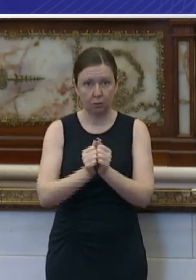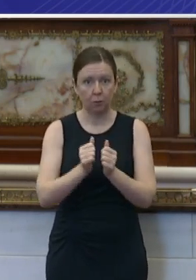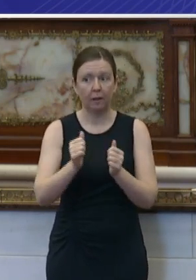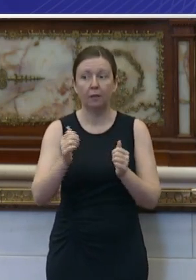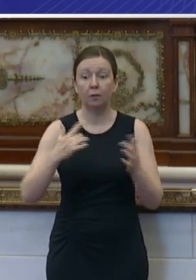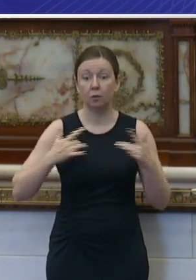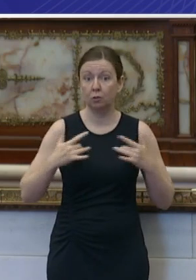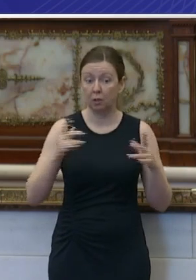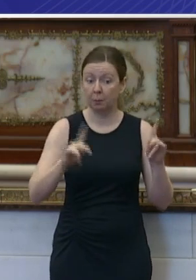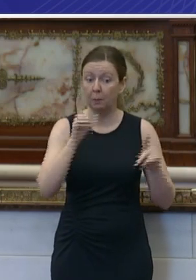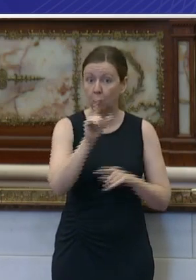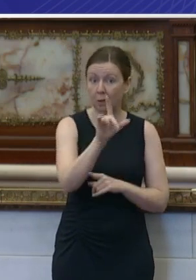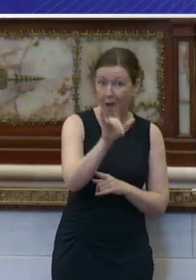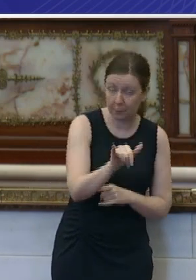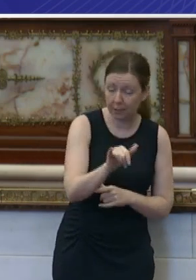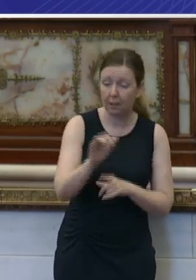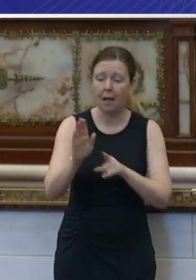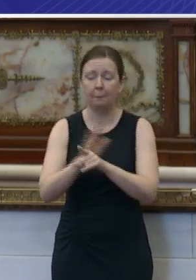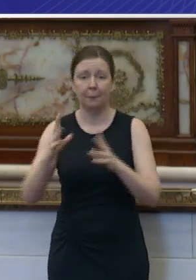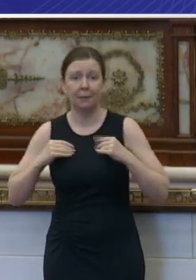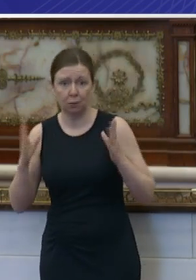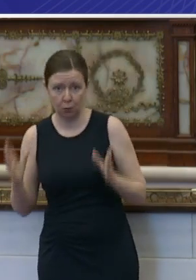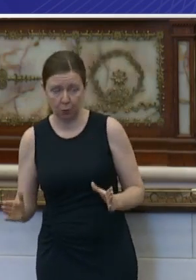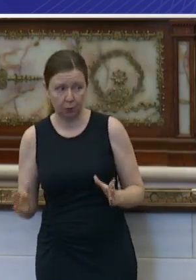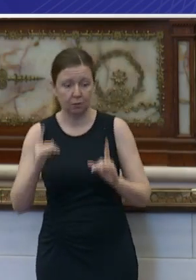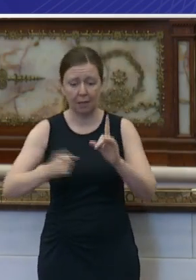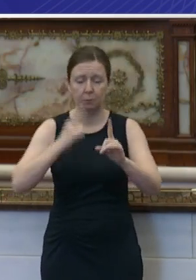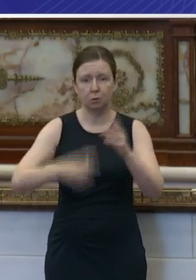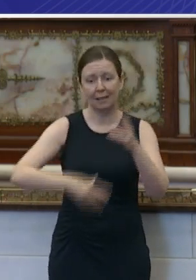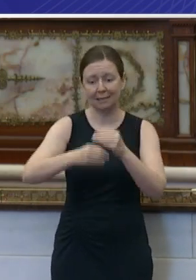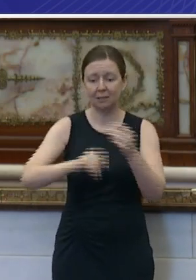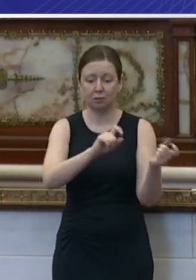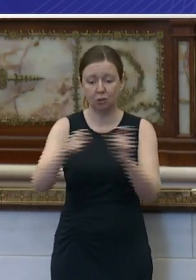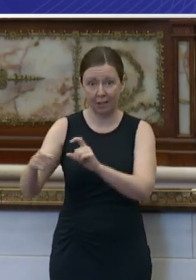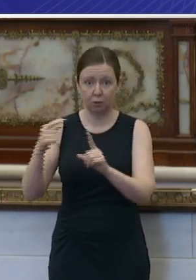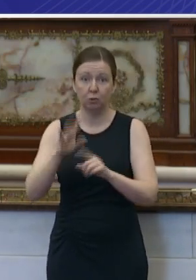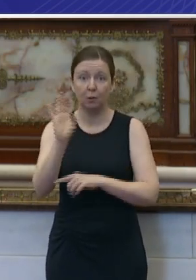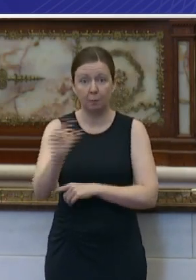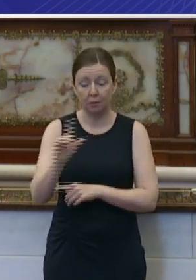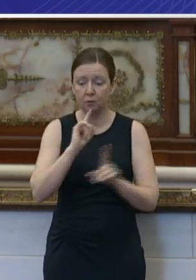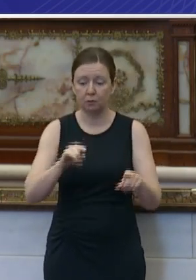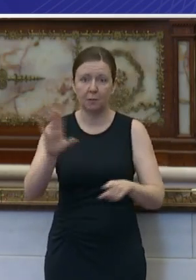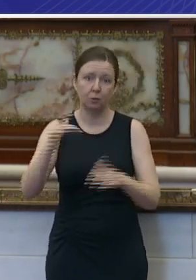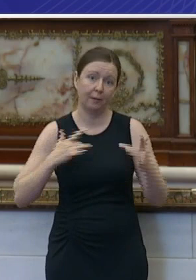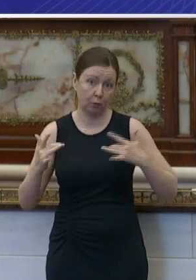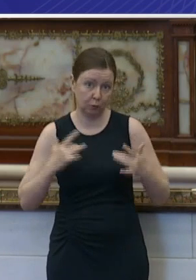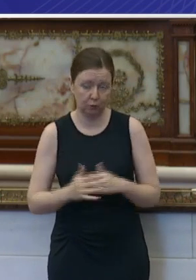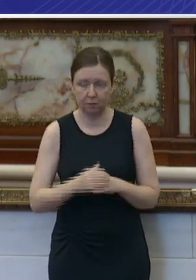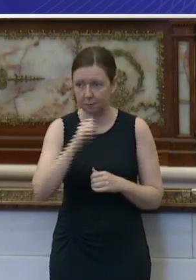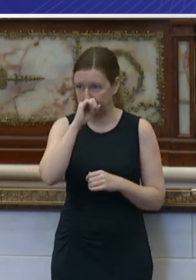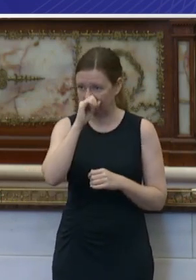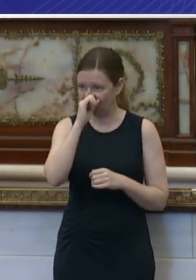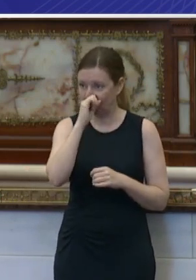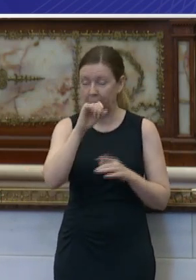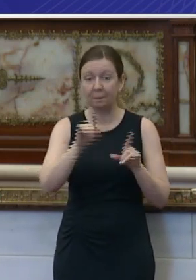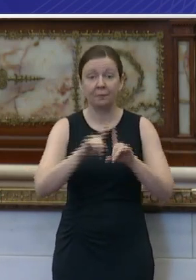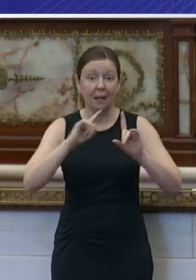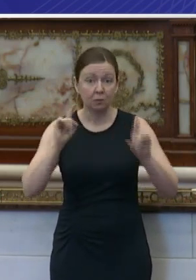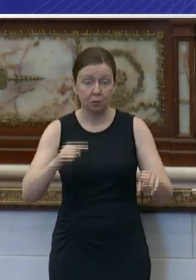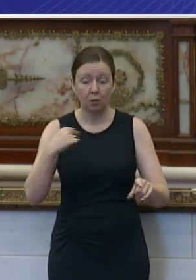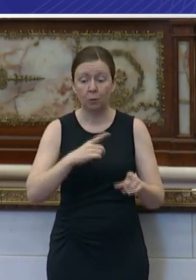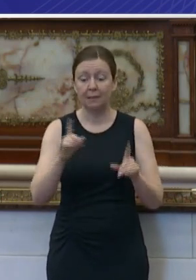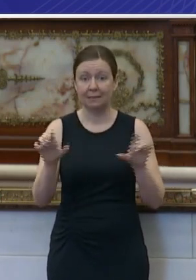concerned lobbyists and business owners and pursued additional changes to this bill to respond to their concerns. As a result, we went